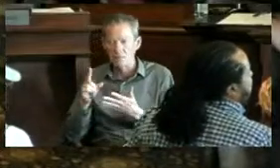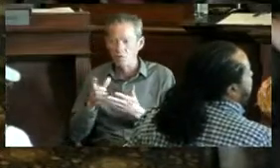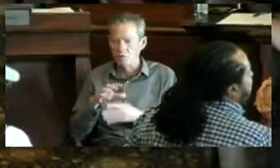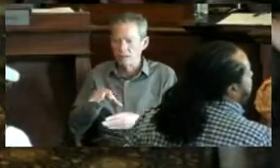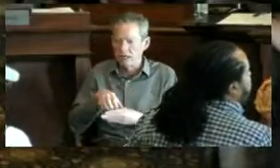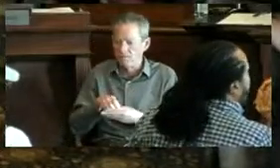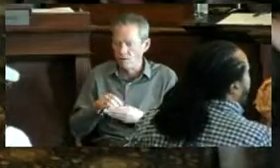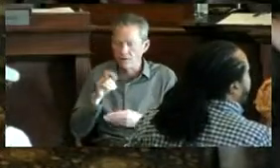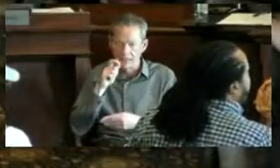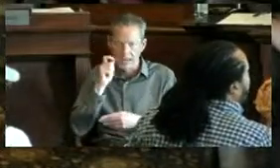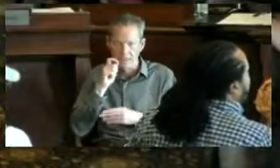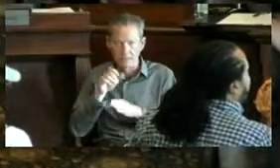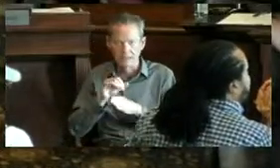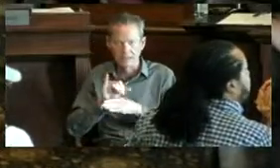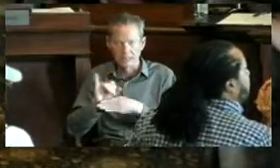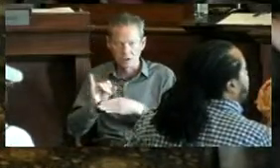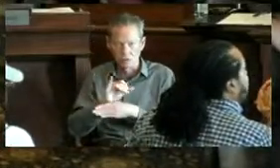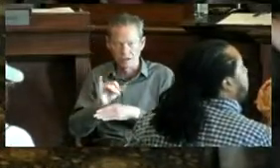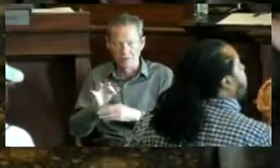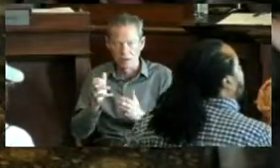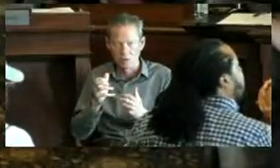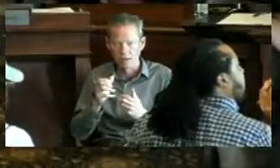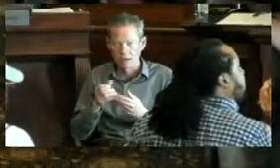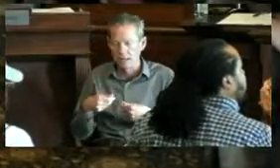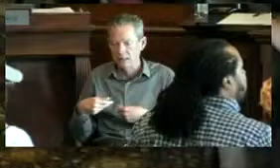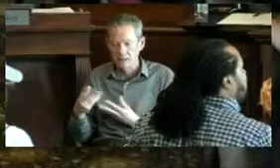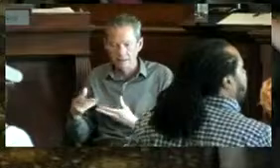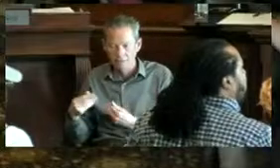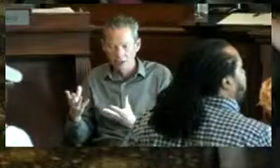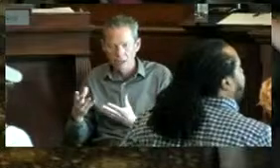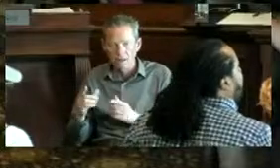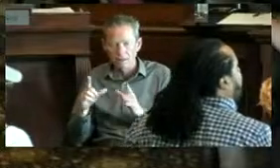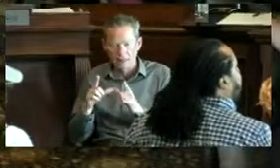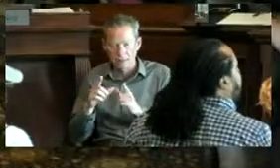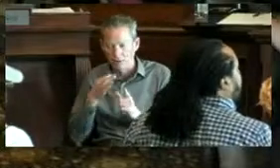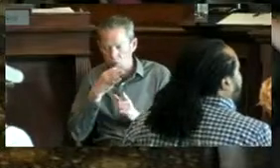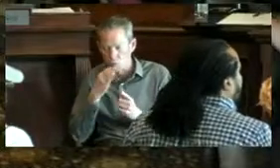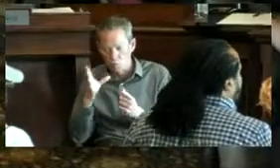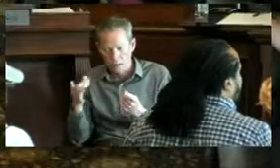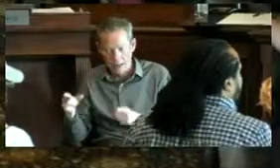cannabis industry, whether they want to get into a delivery license that's soon to come out,